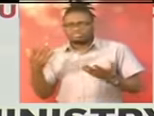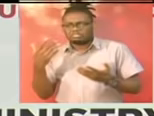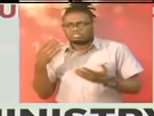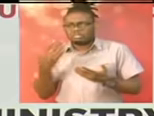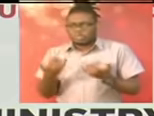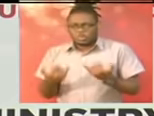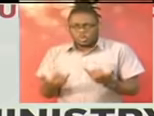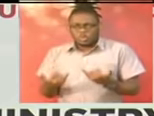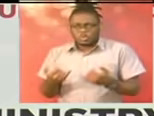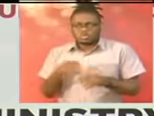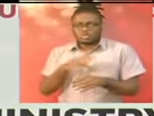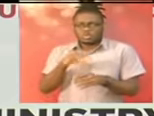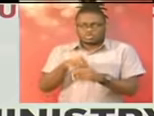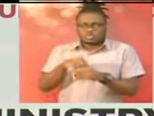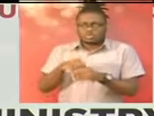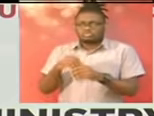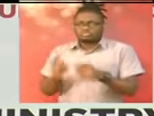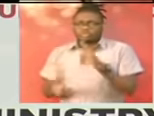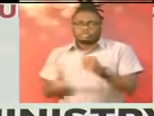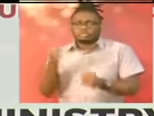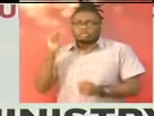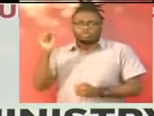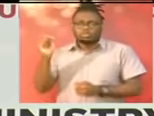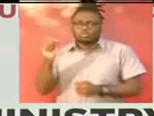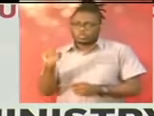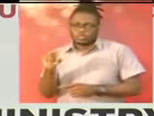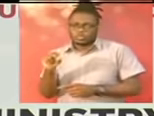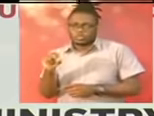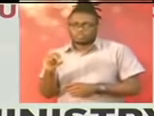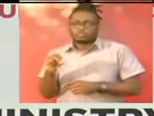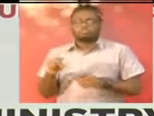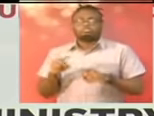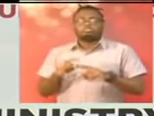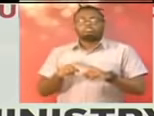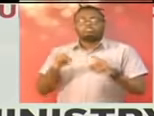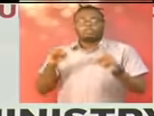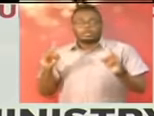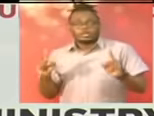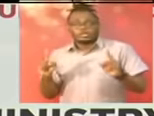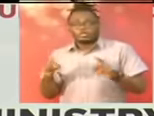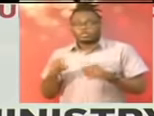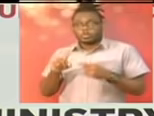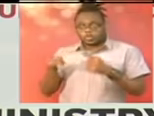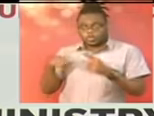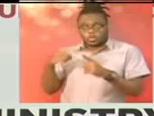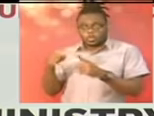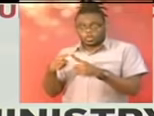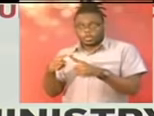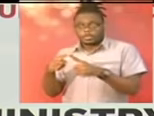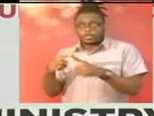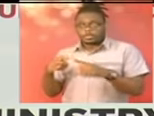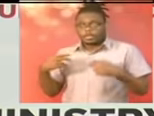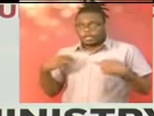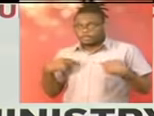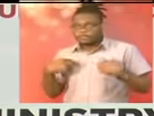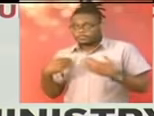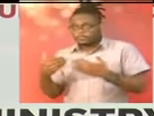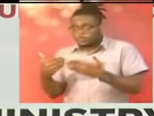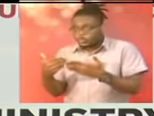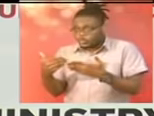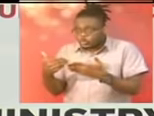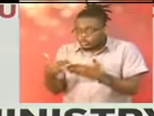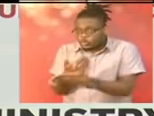more transmissible variant integrates itself into a population, it basically establishes an equilibrium. It becomes